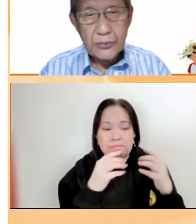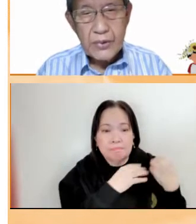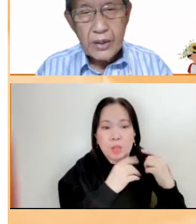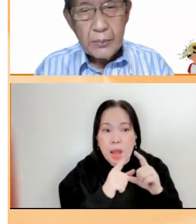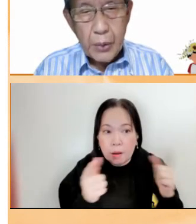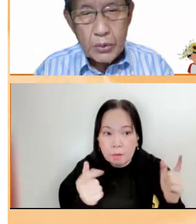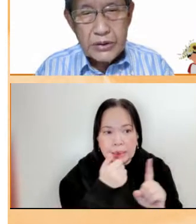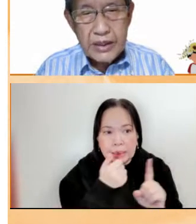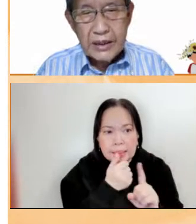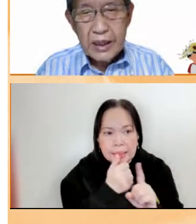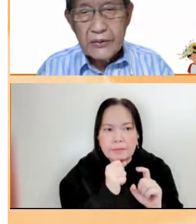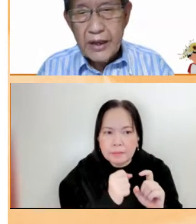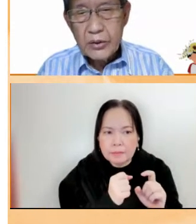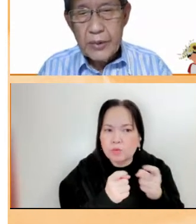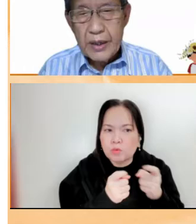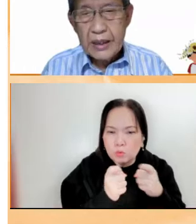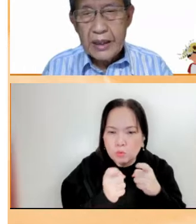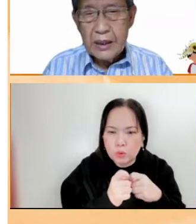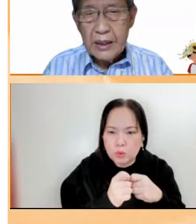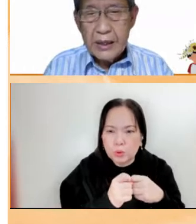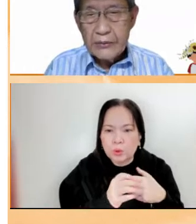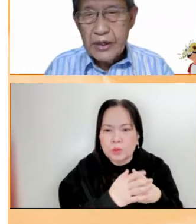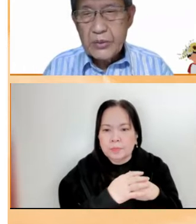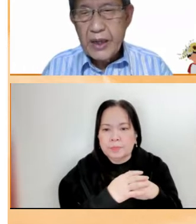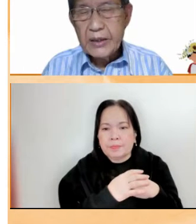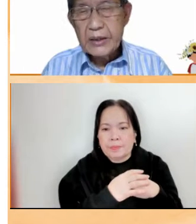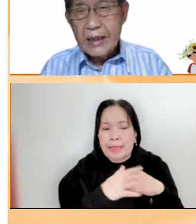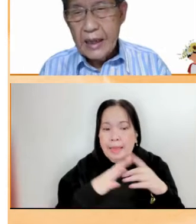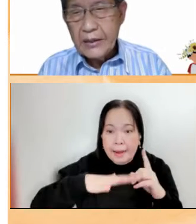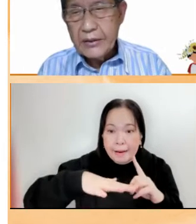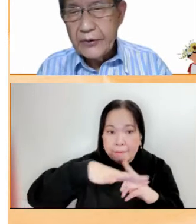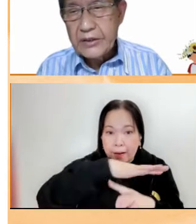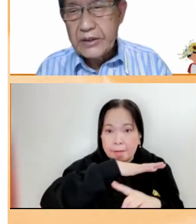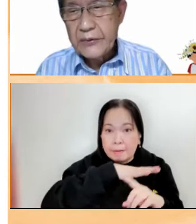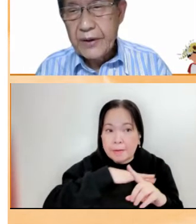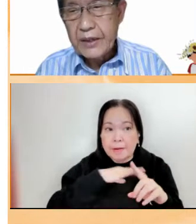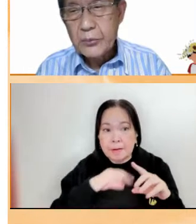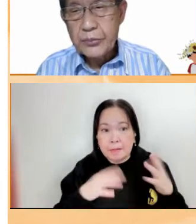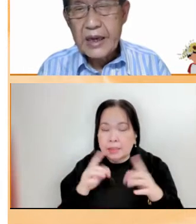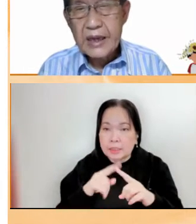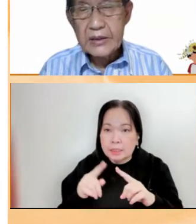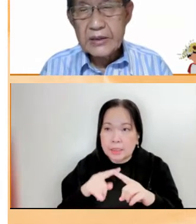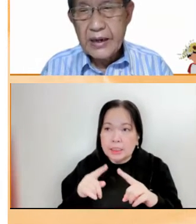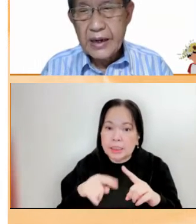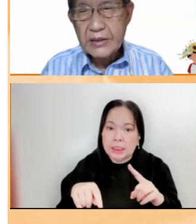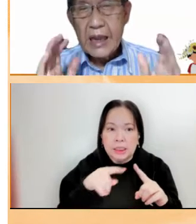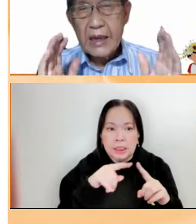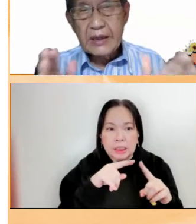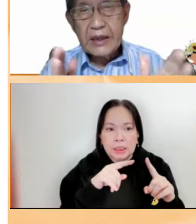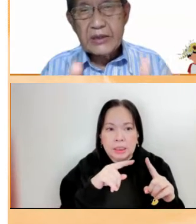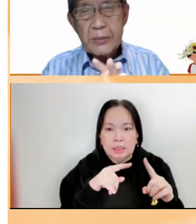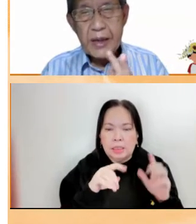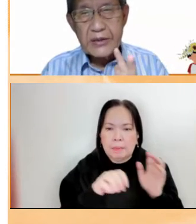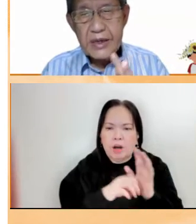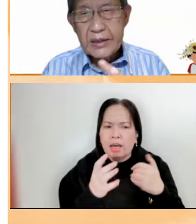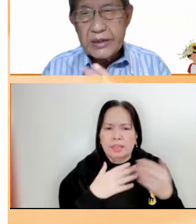self-regulation. Postnatal environmental enrichment can reverse the effects of prenatal stress. I think